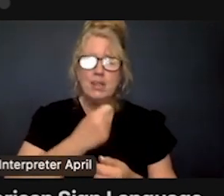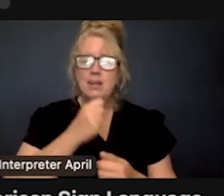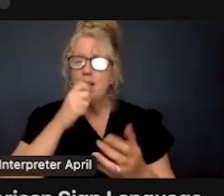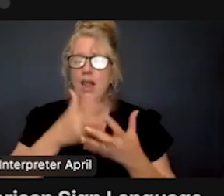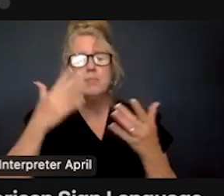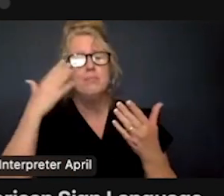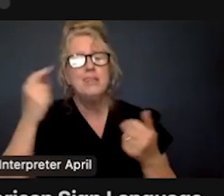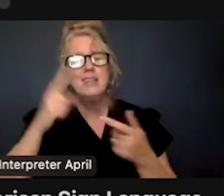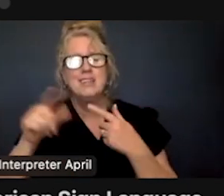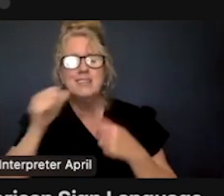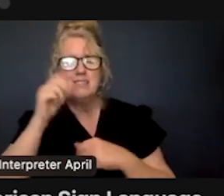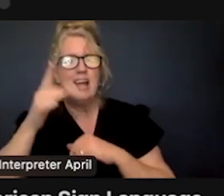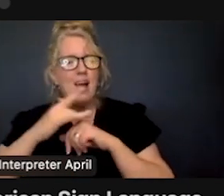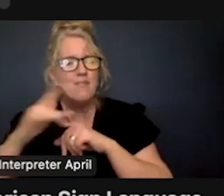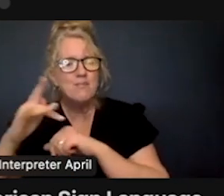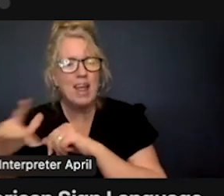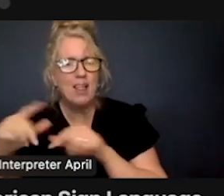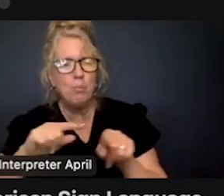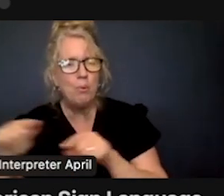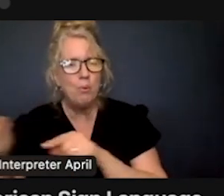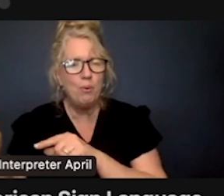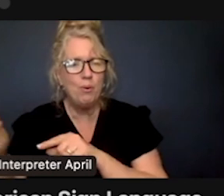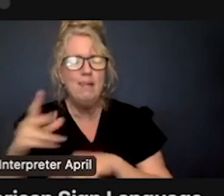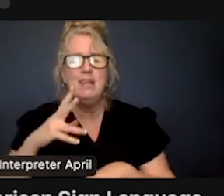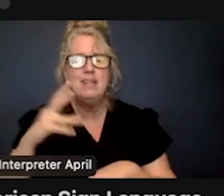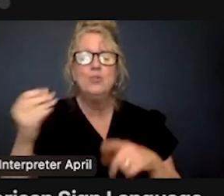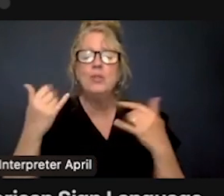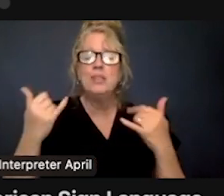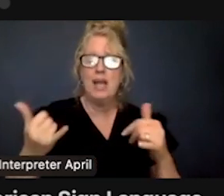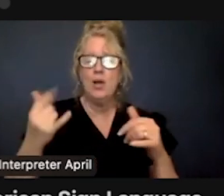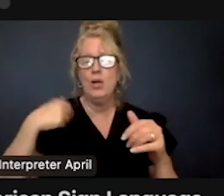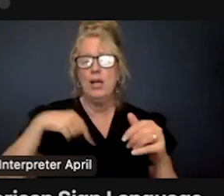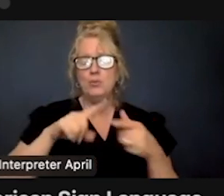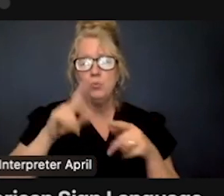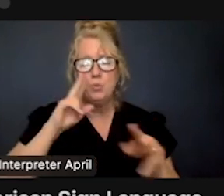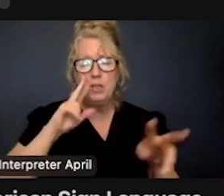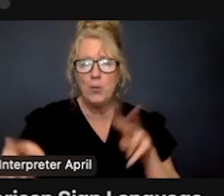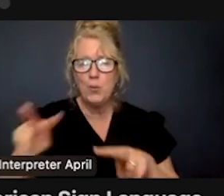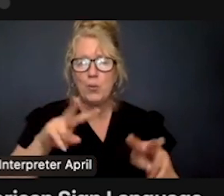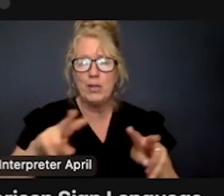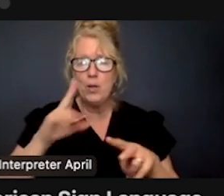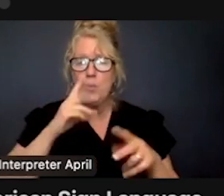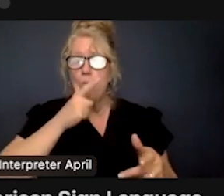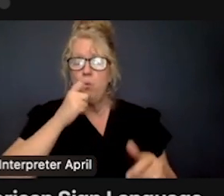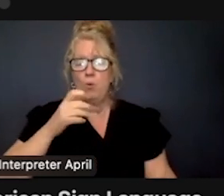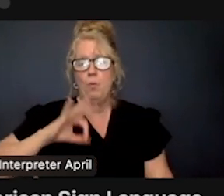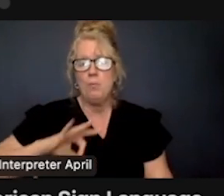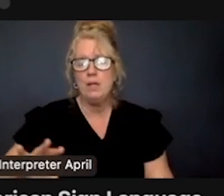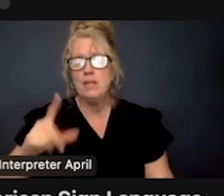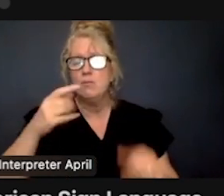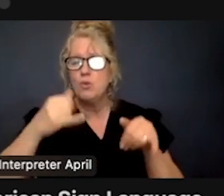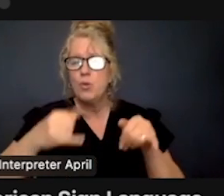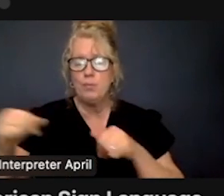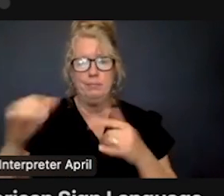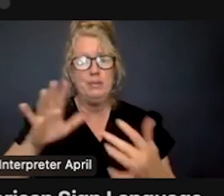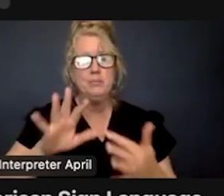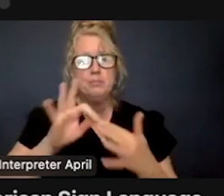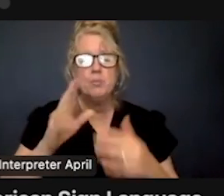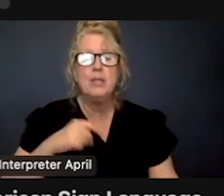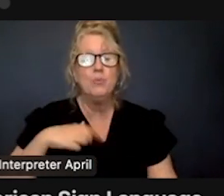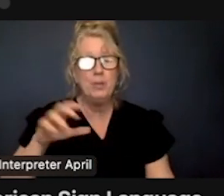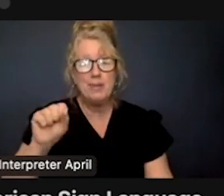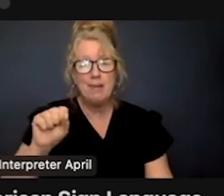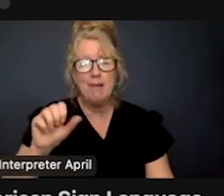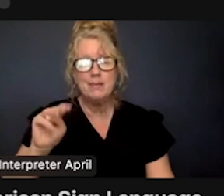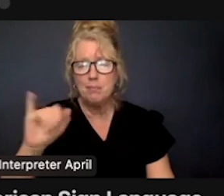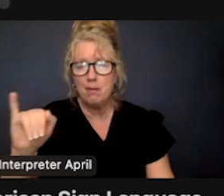of availability. And as we look at what is going to benefit individuals, especially with serious mental illness,